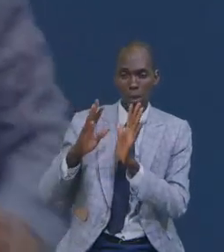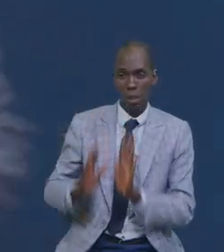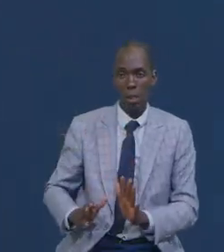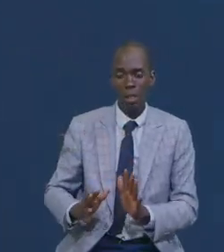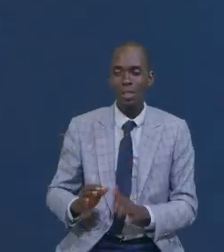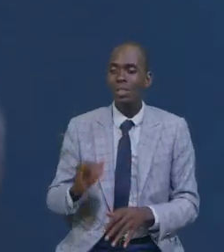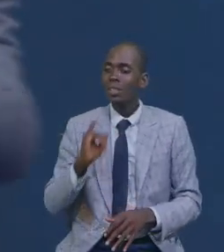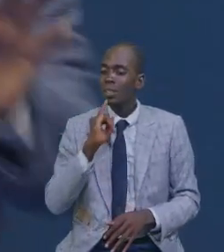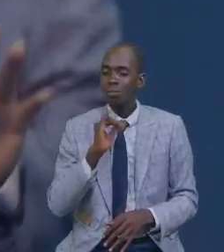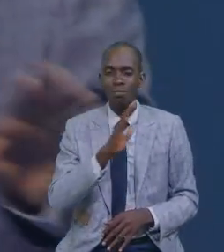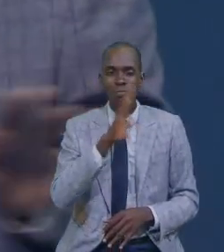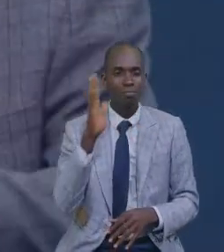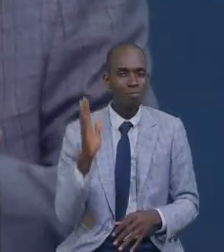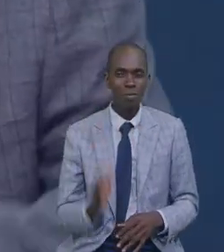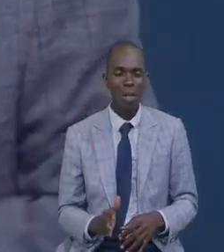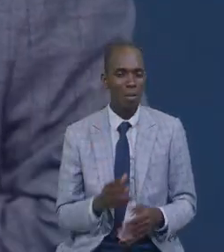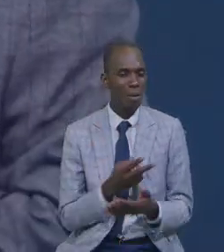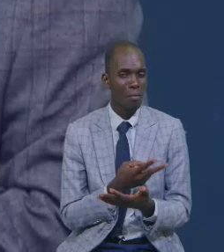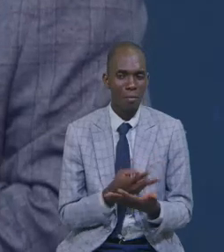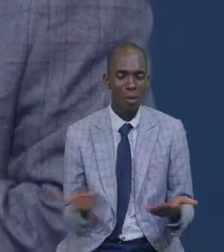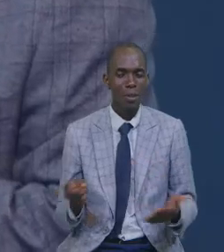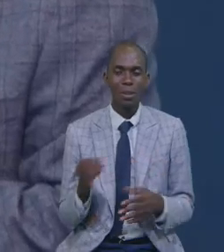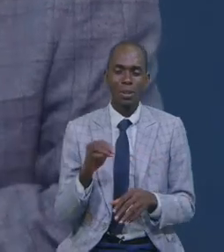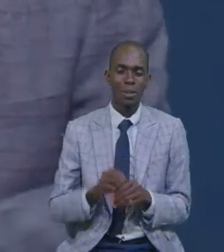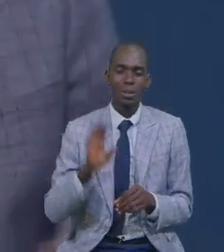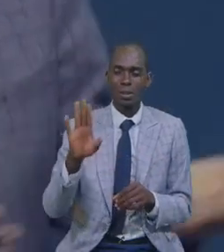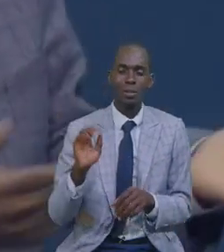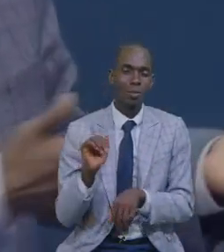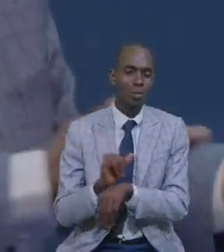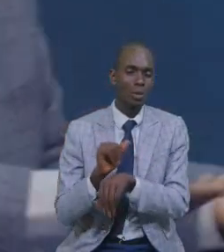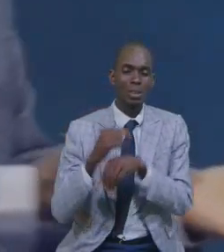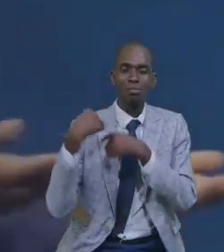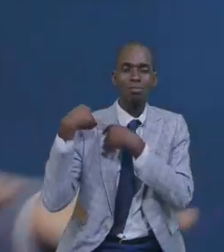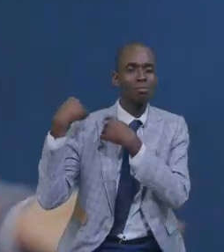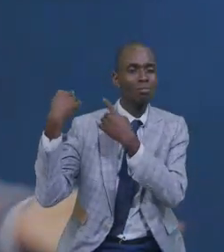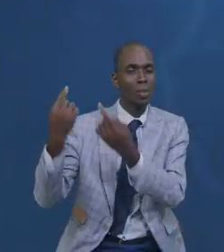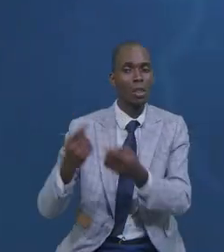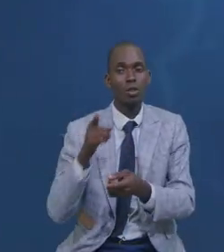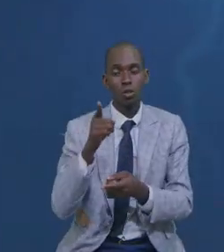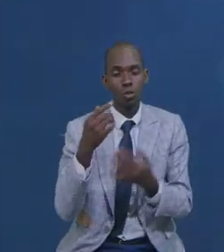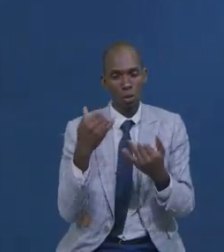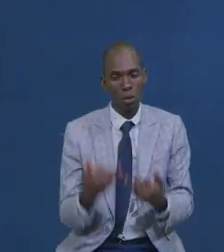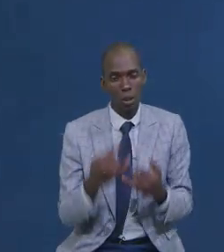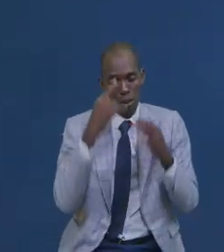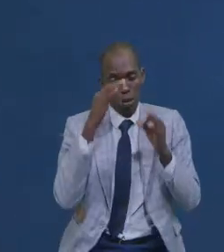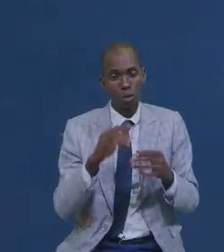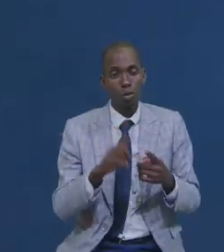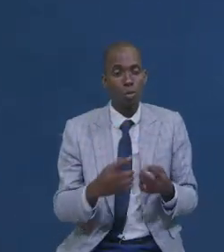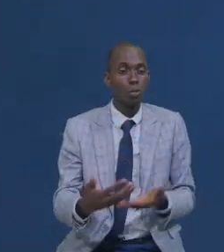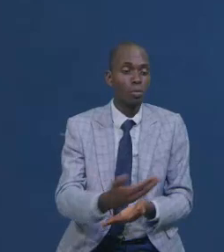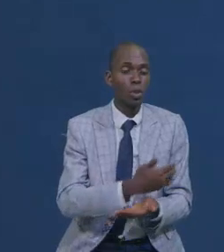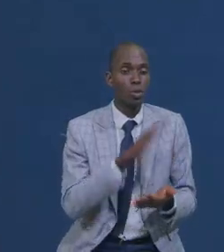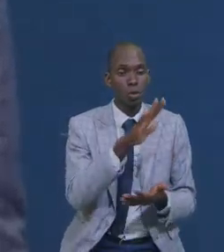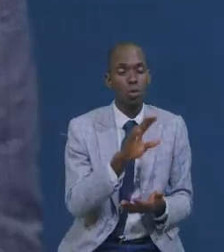never failed in his profession. And you are taking the car, maybe they have to tow the car